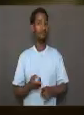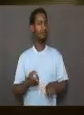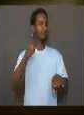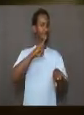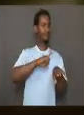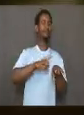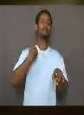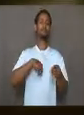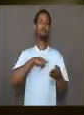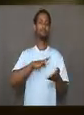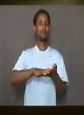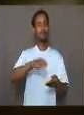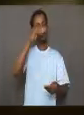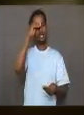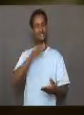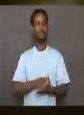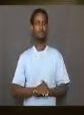Let's get back to our lesson.